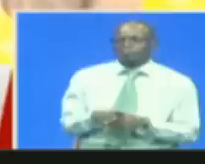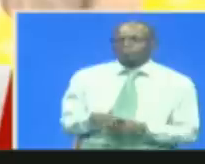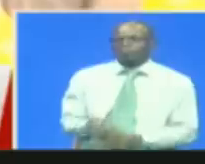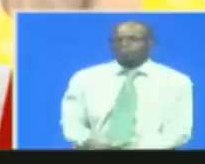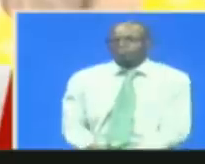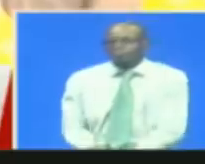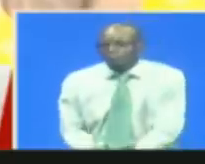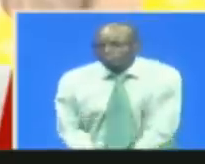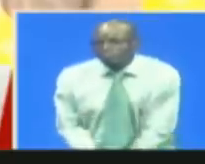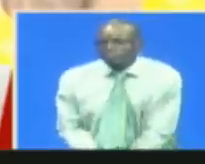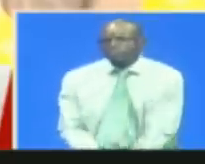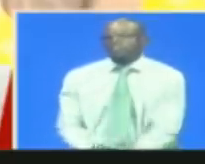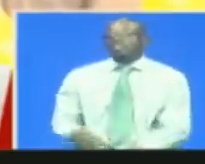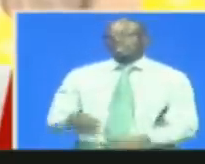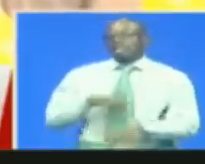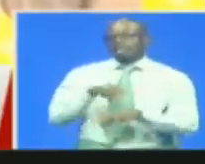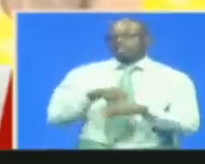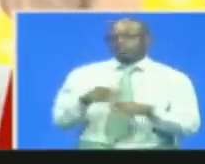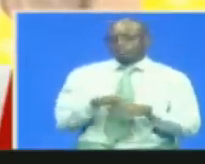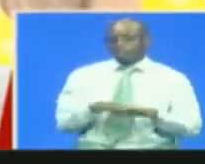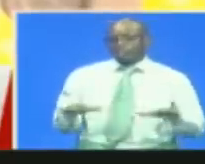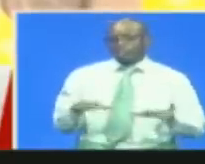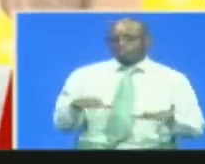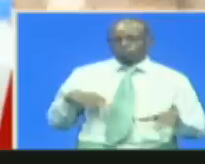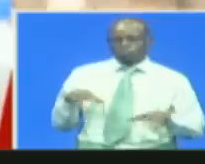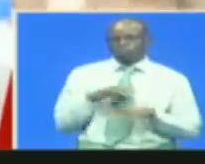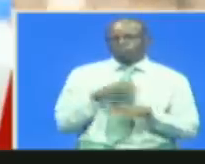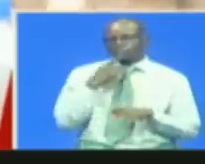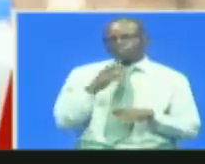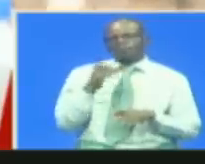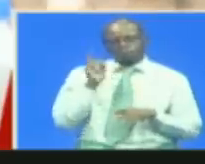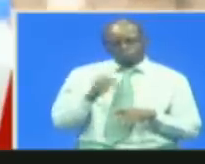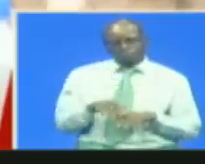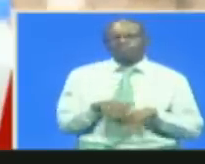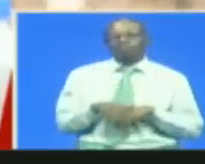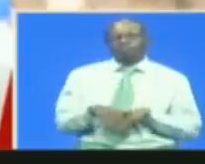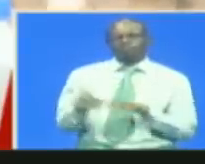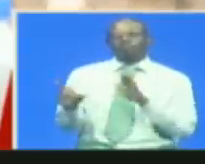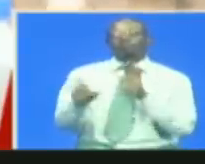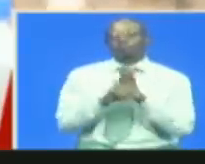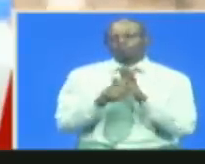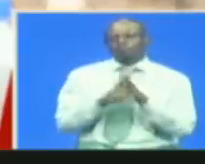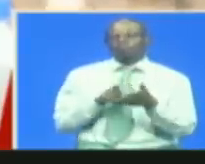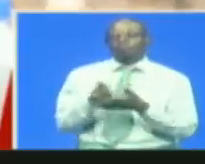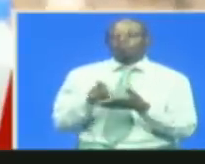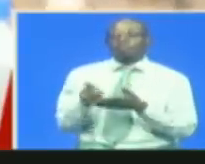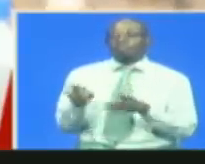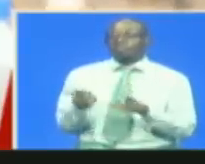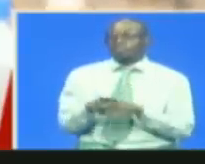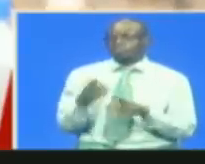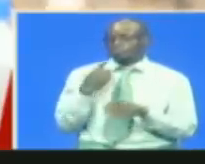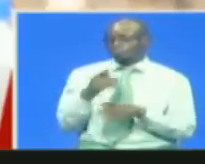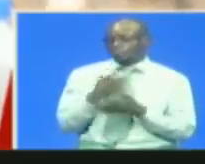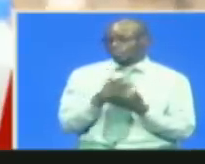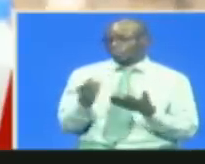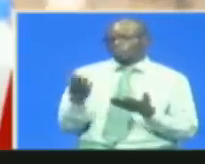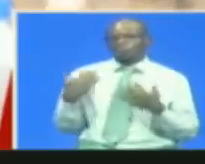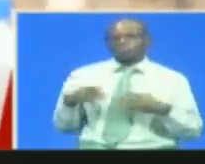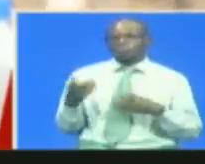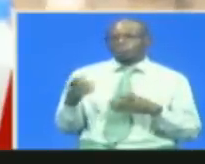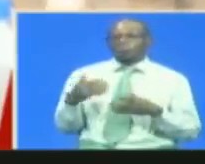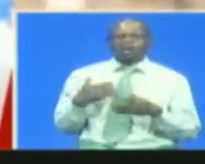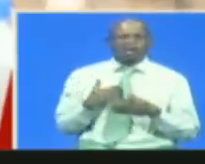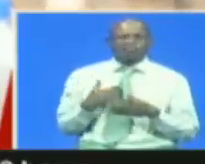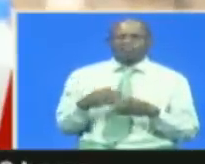says the due process must be followed in the compensation matter, while accusing some of the residents of failing to meet the necessary